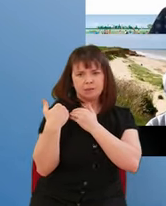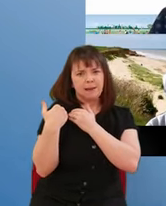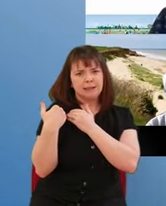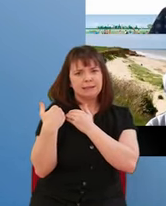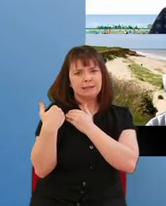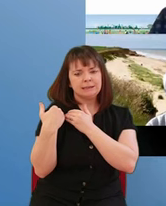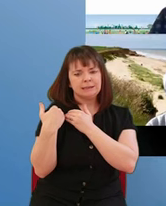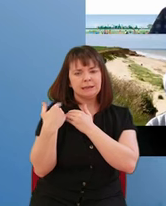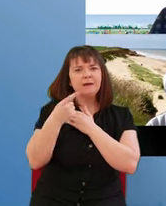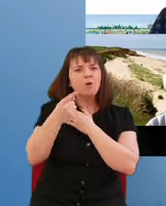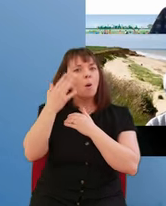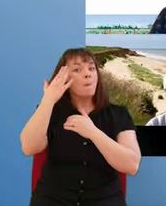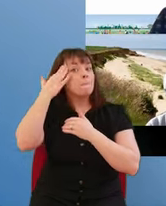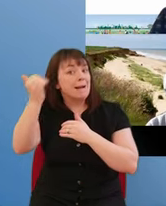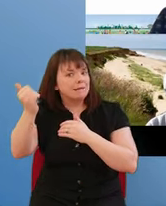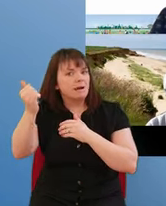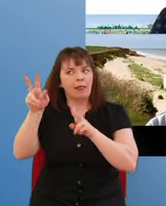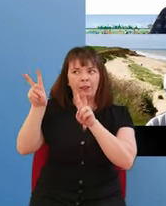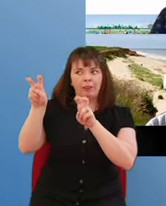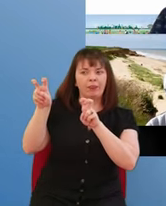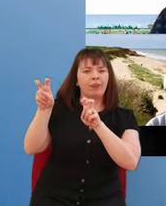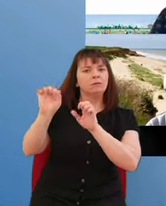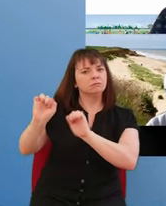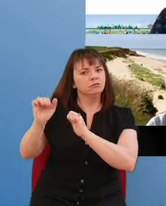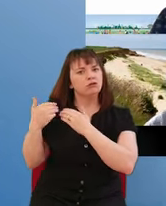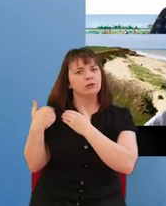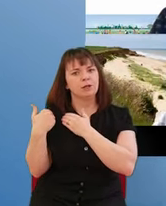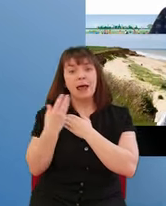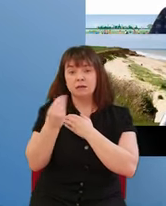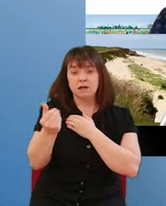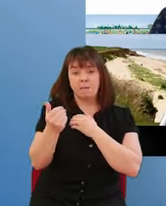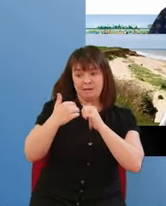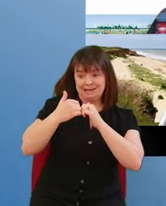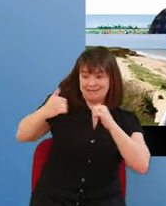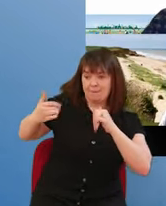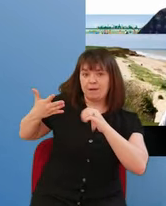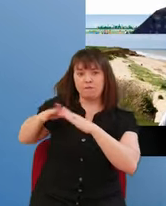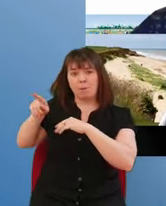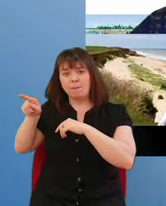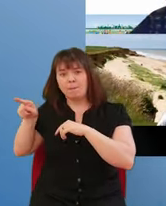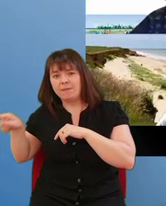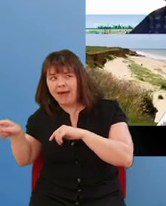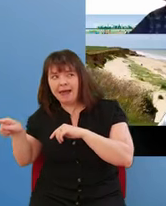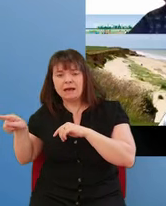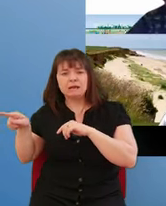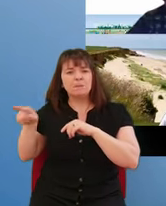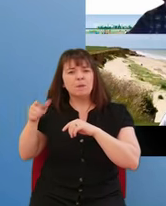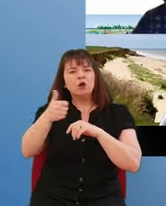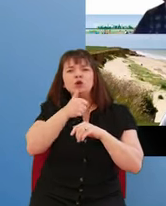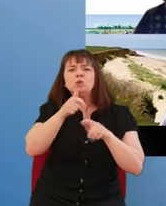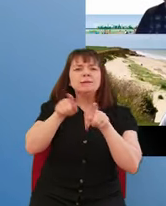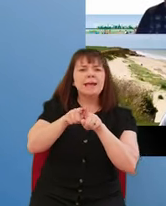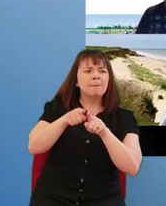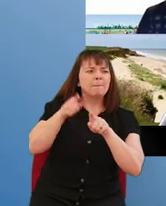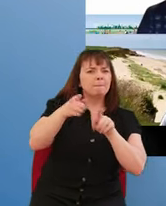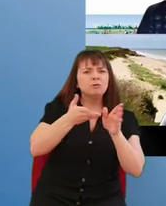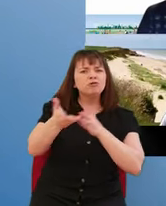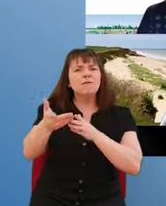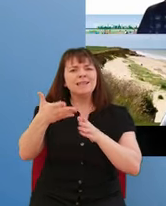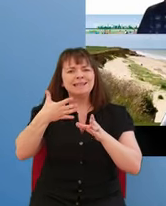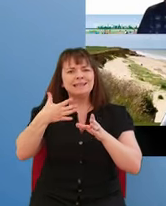that we utilise that approach as much as we can with those in SMI. And I think it's key, like you said, about having those responsive services around